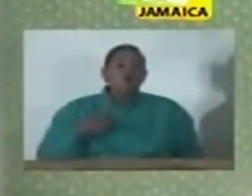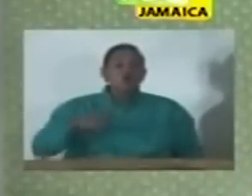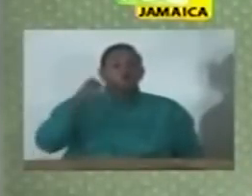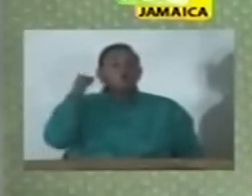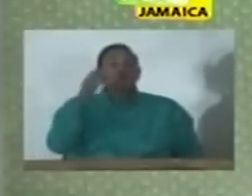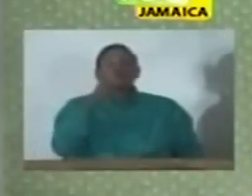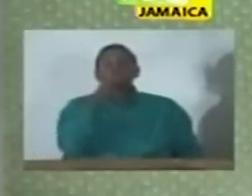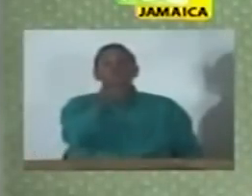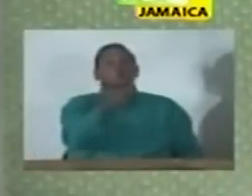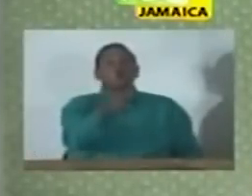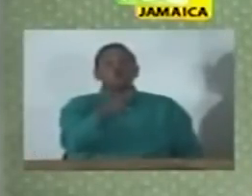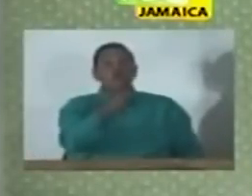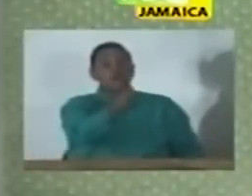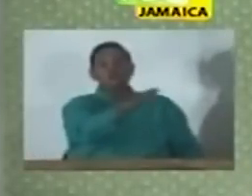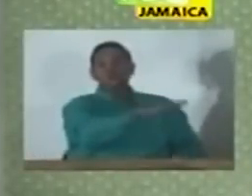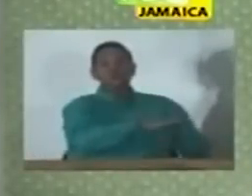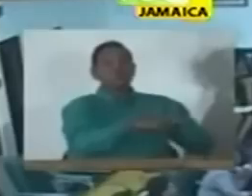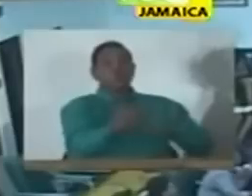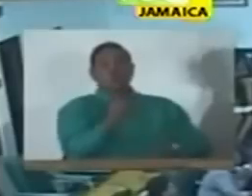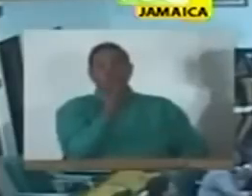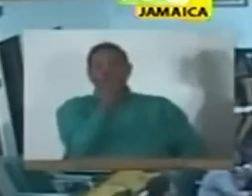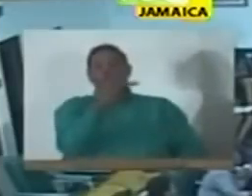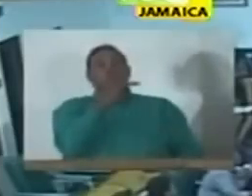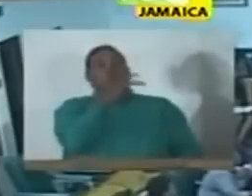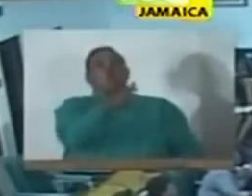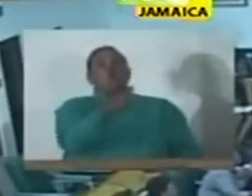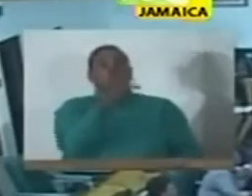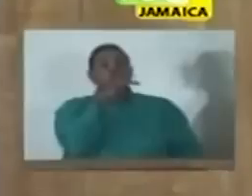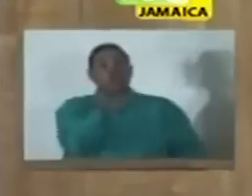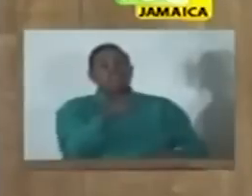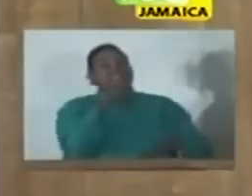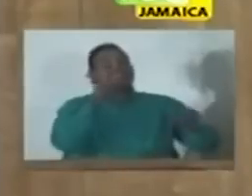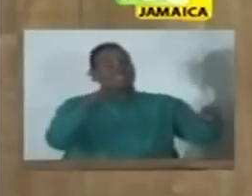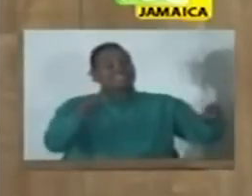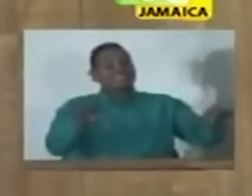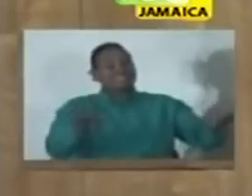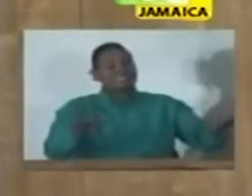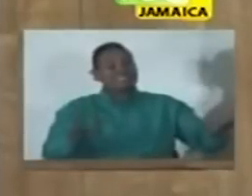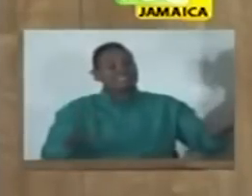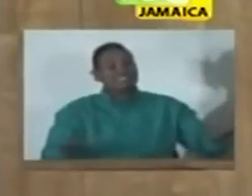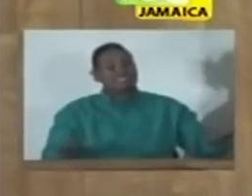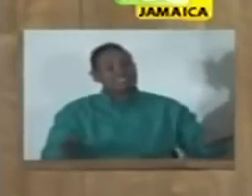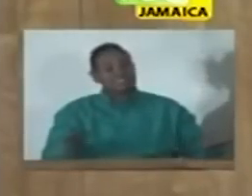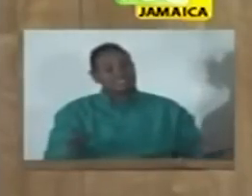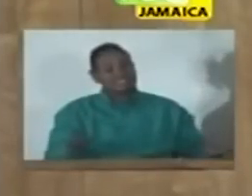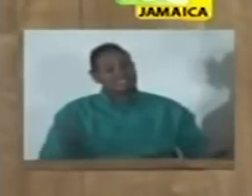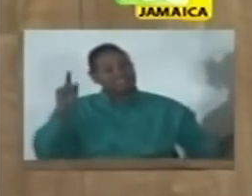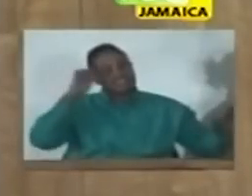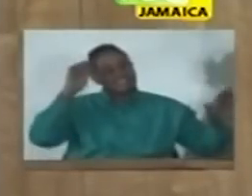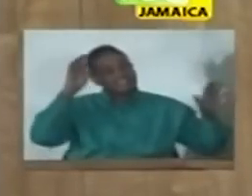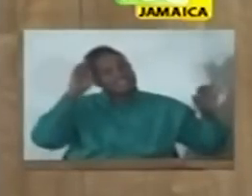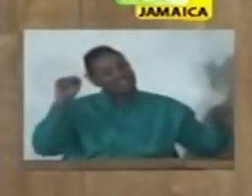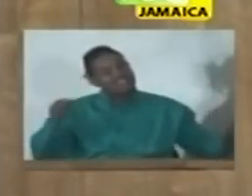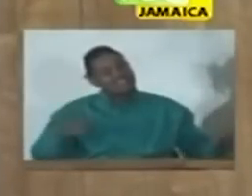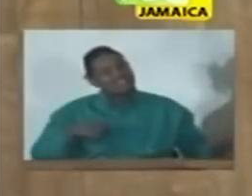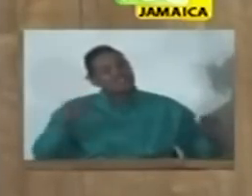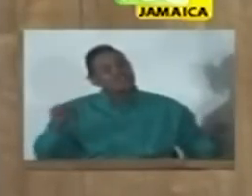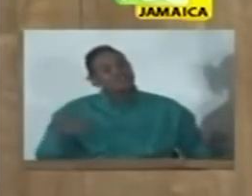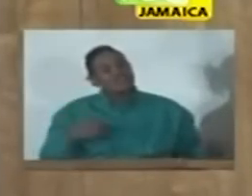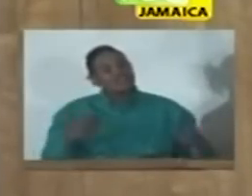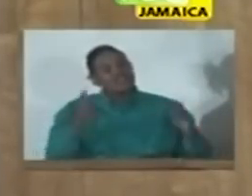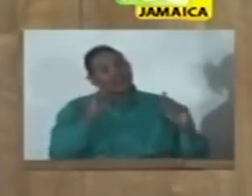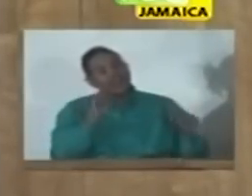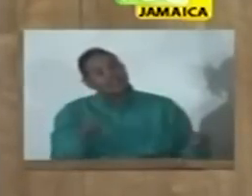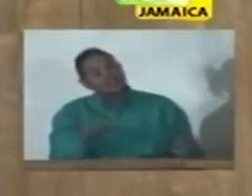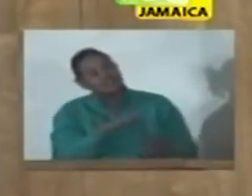I ask you, don't shout at me. That's not the question that you asked. Mr. President, let me not shout at you. Mr. President, could I have an answer to the